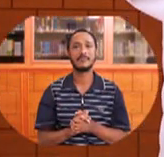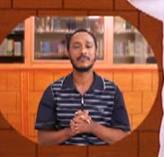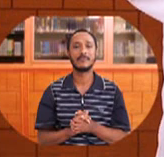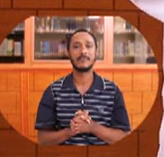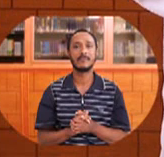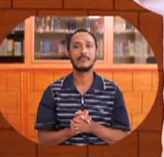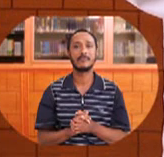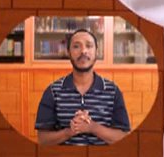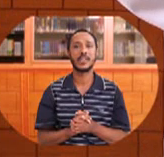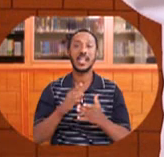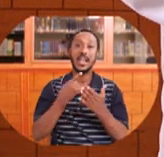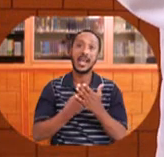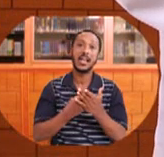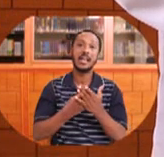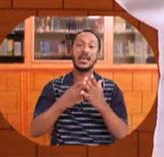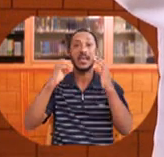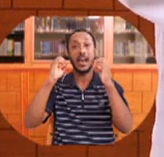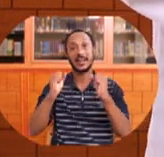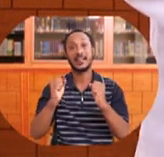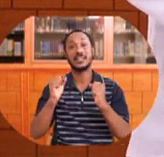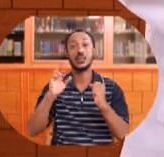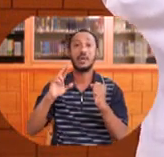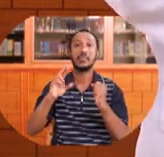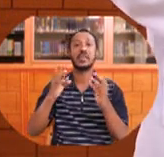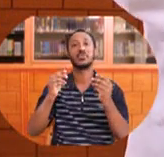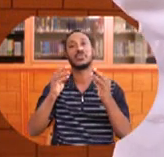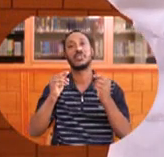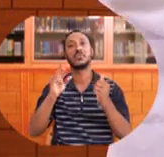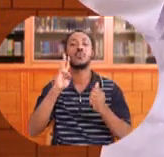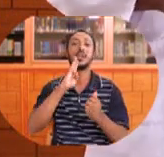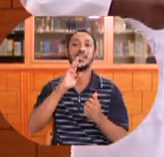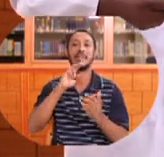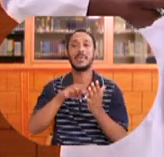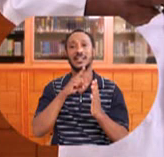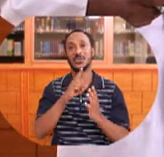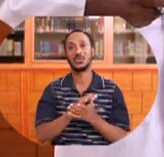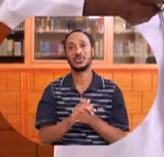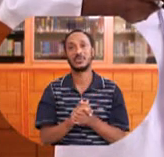termed as hardness or softness of water. When we say hard water,